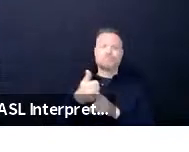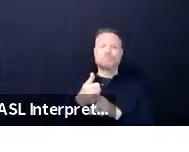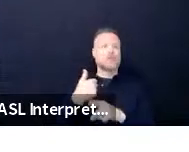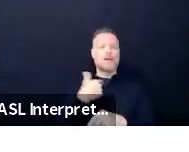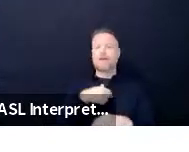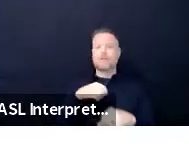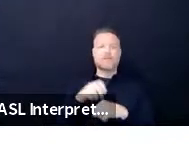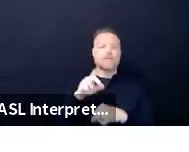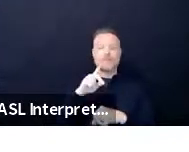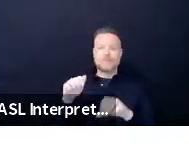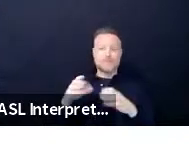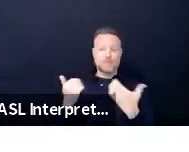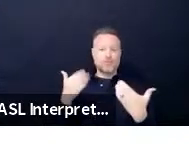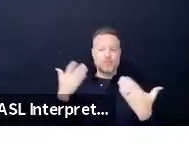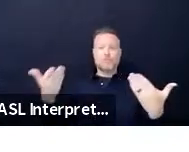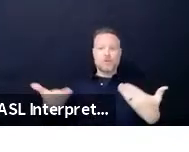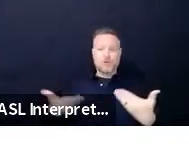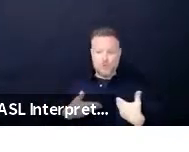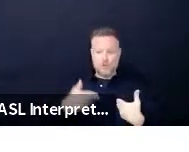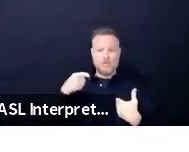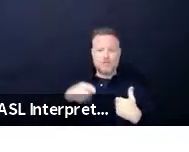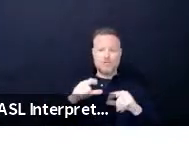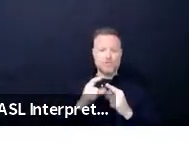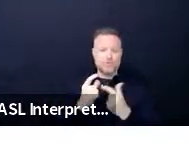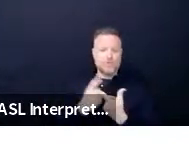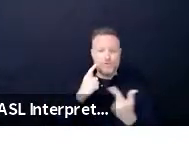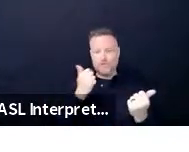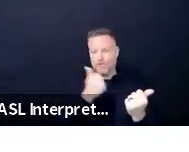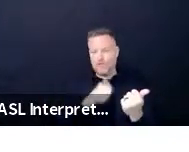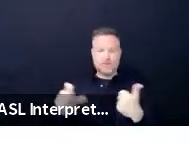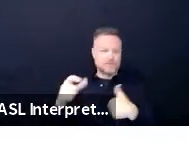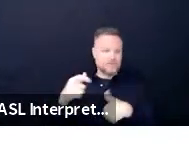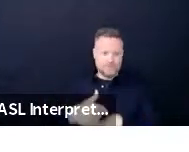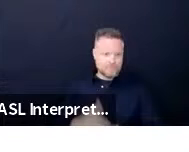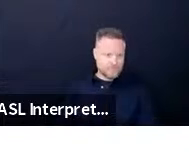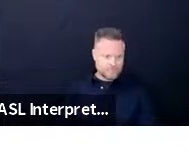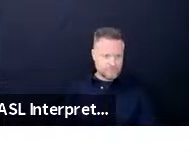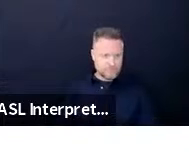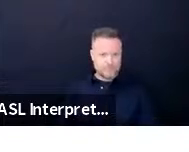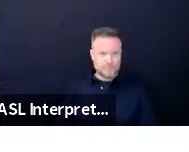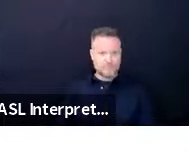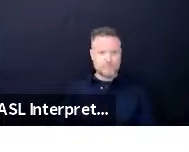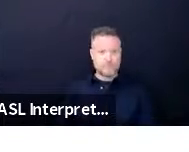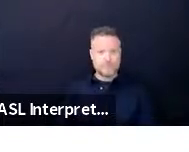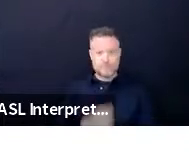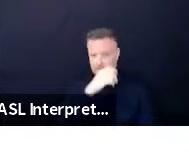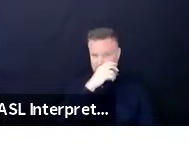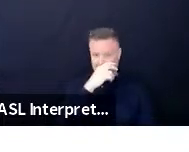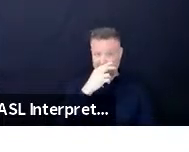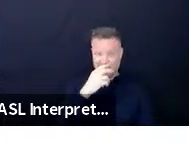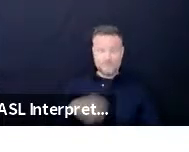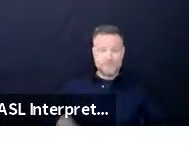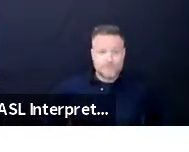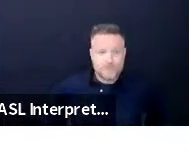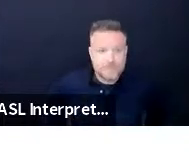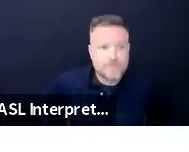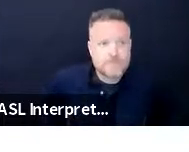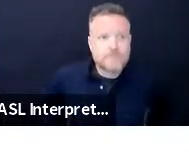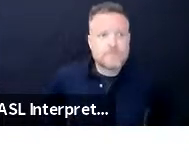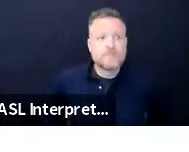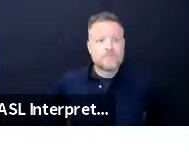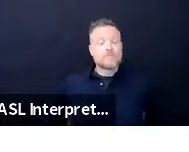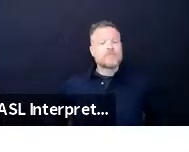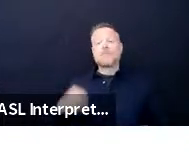going to be welcomed into the group at any time. So any group that you are targeting to